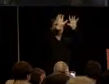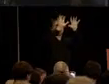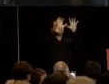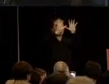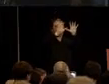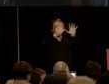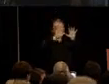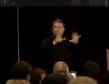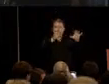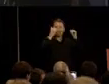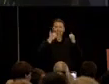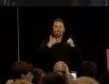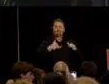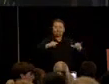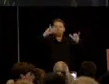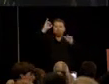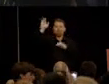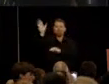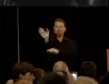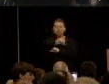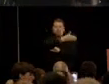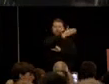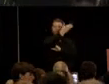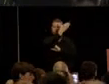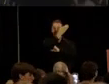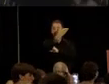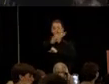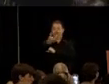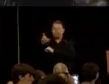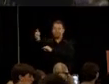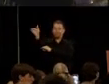banner yet